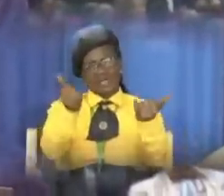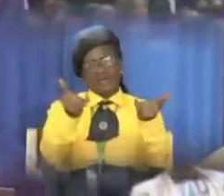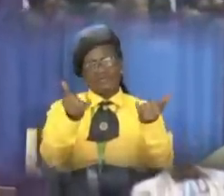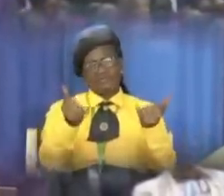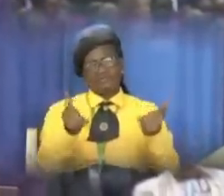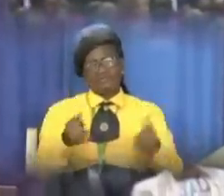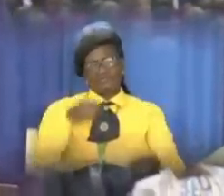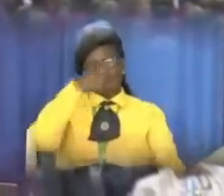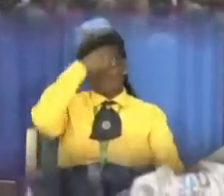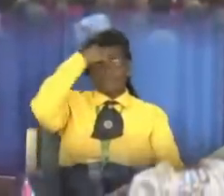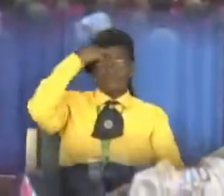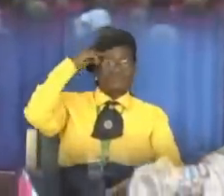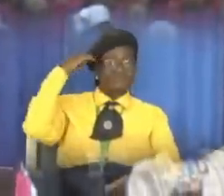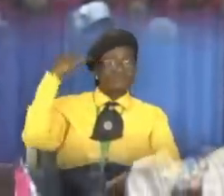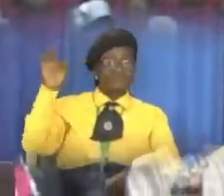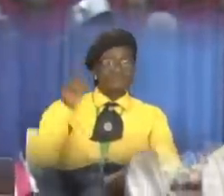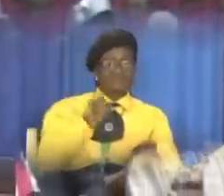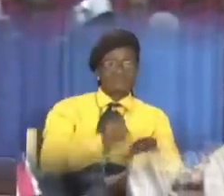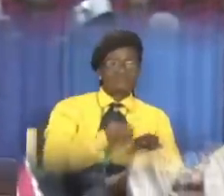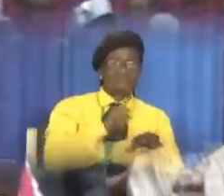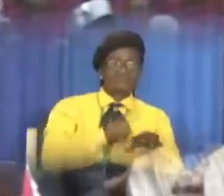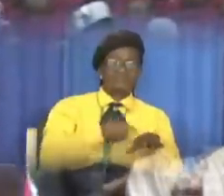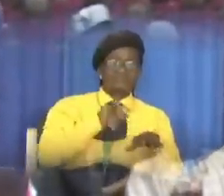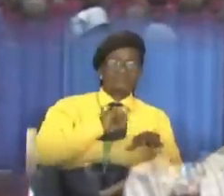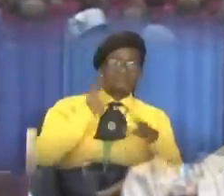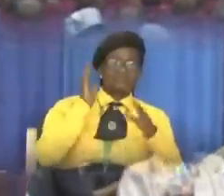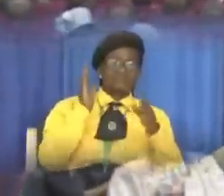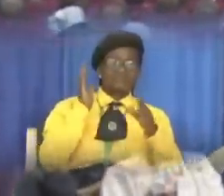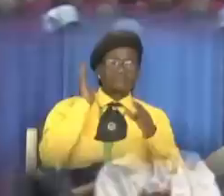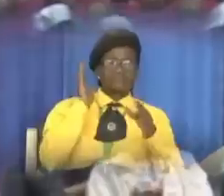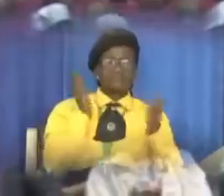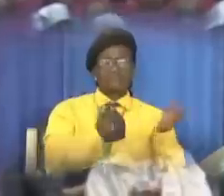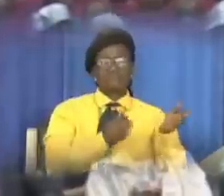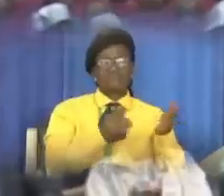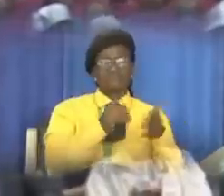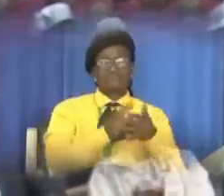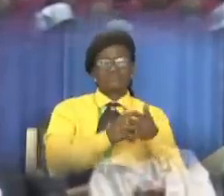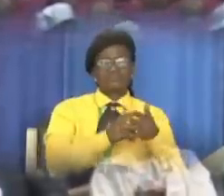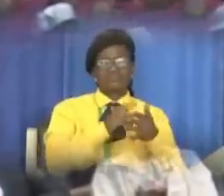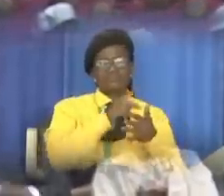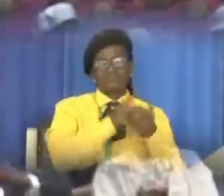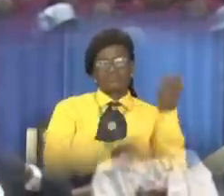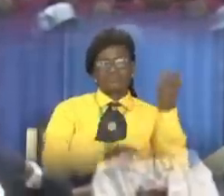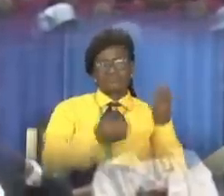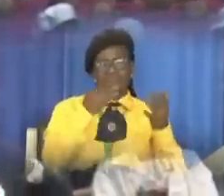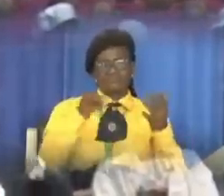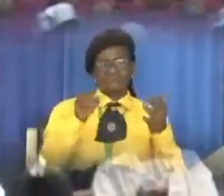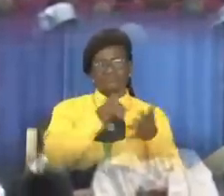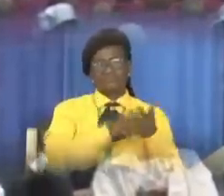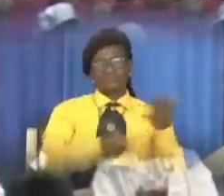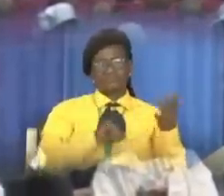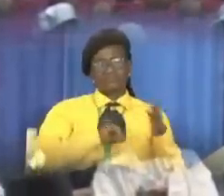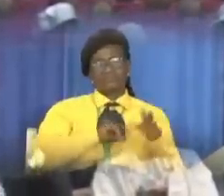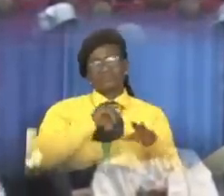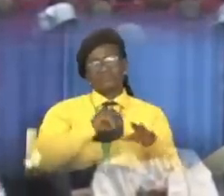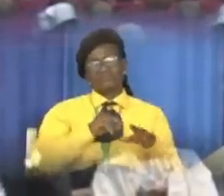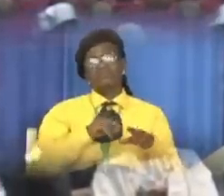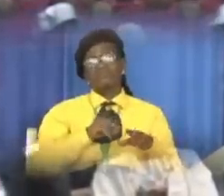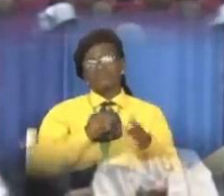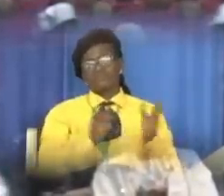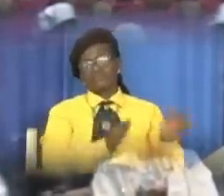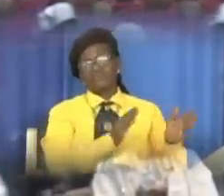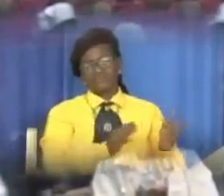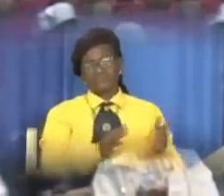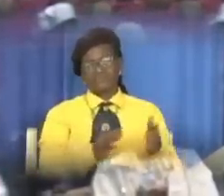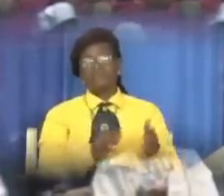because of time, I would leave part of what I planned for tonight till next month, if